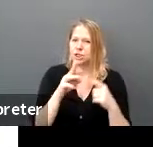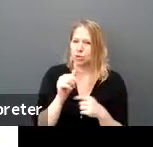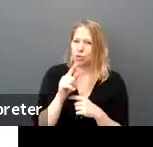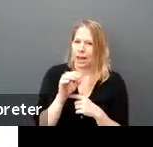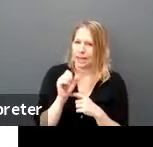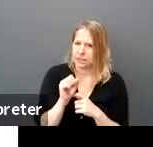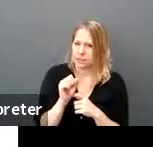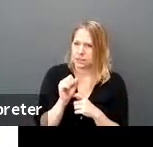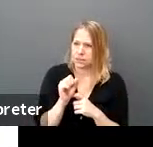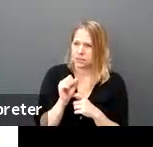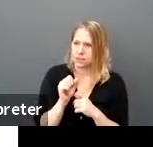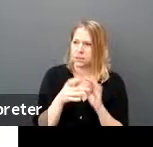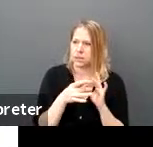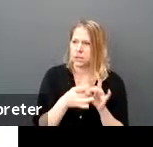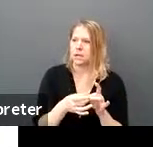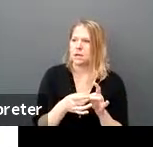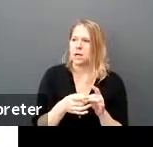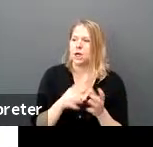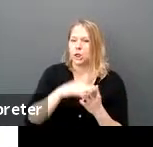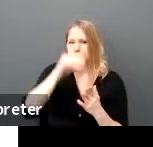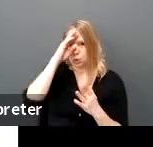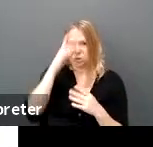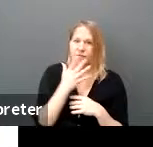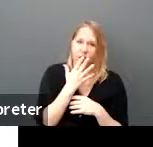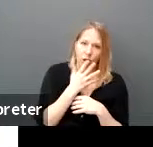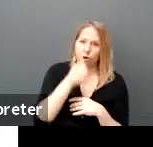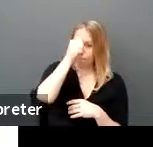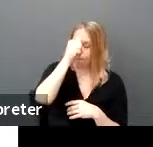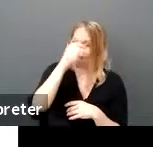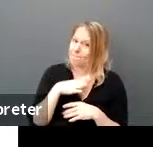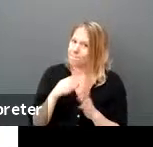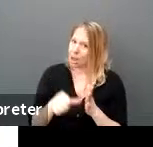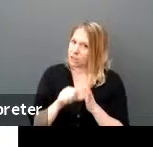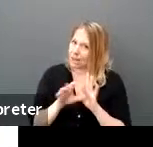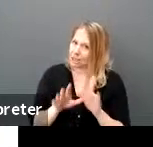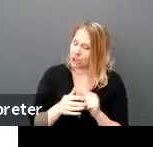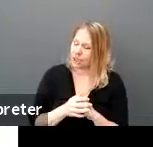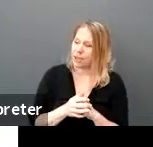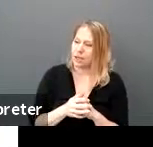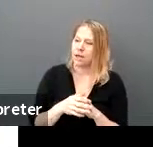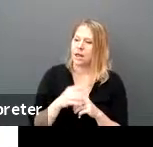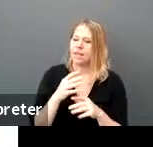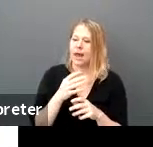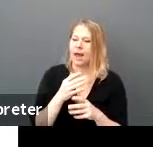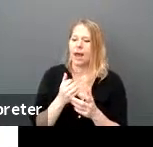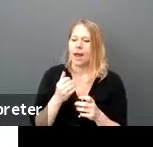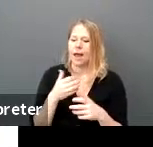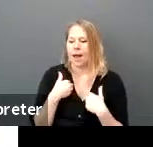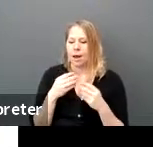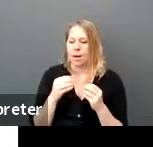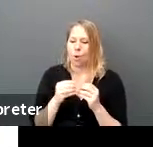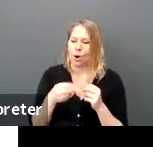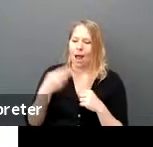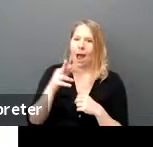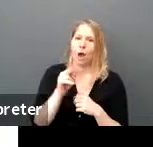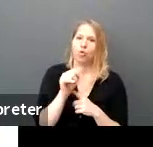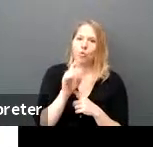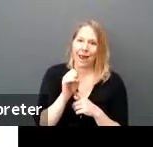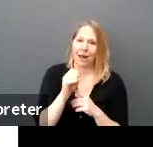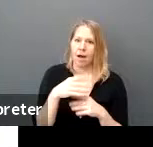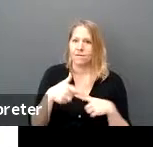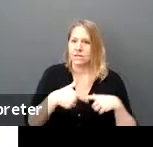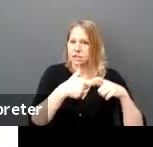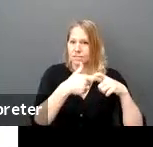rates with students of color, males especially, where they receive a higher rate of suspension,